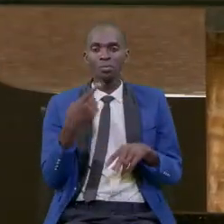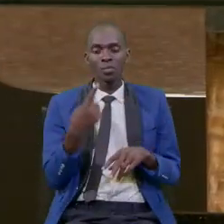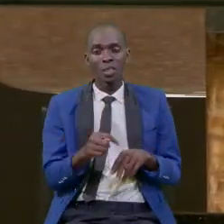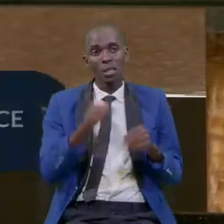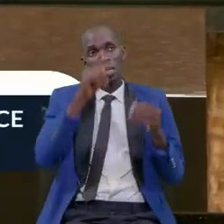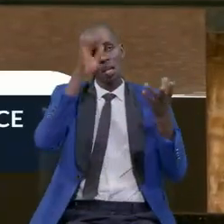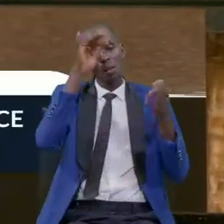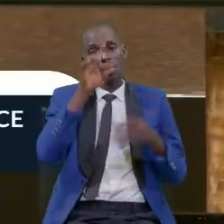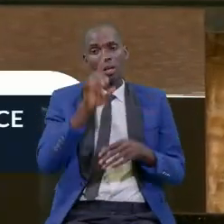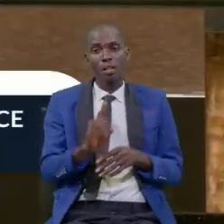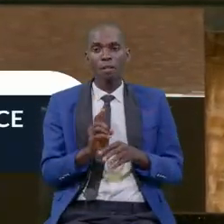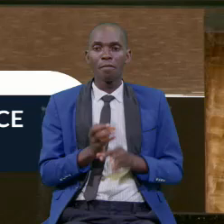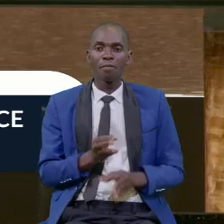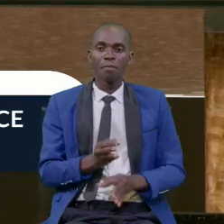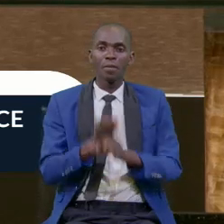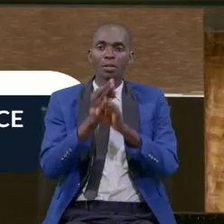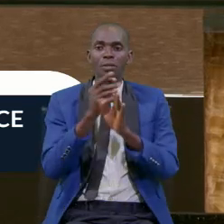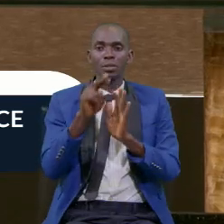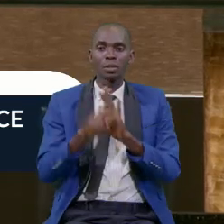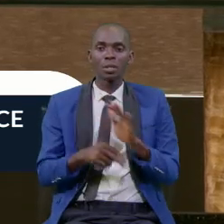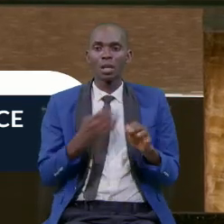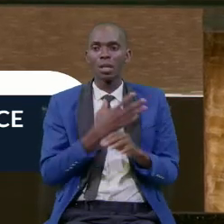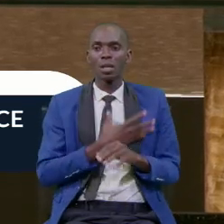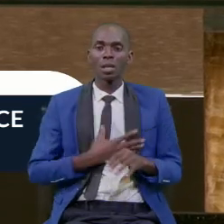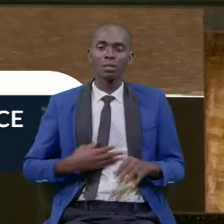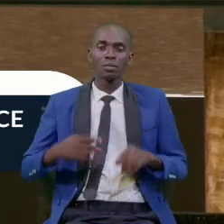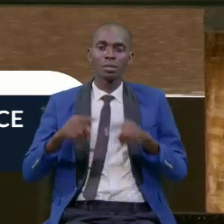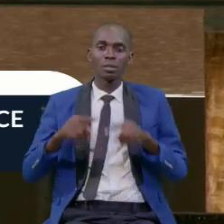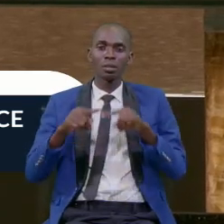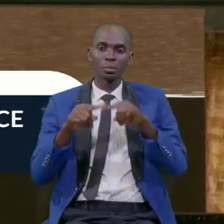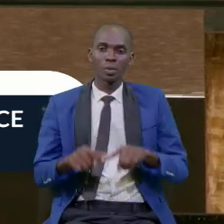expected faithfulness and